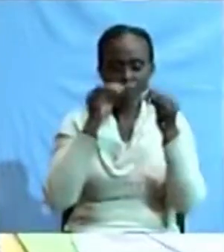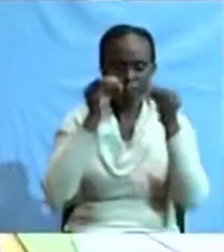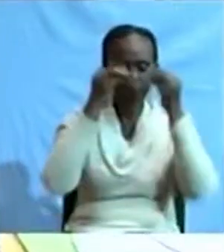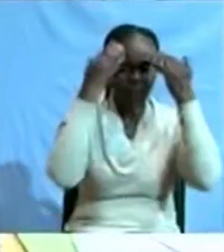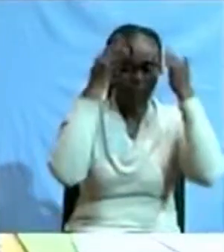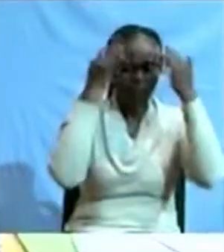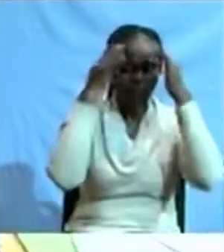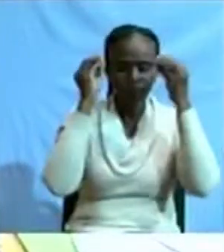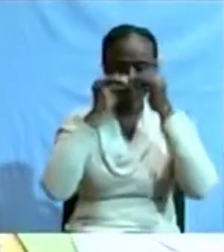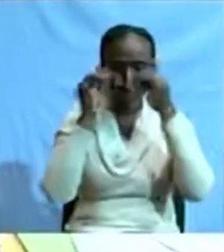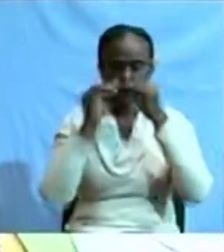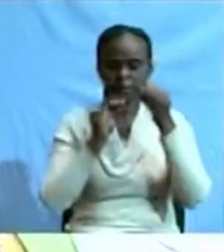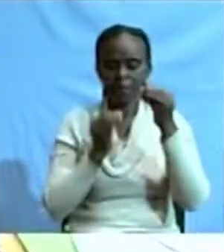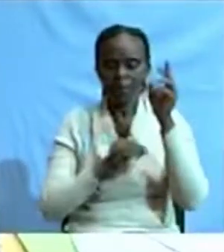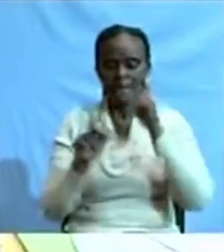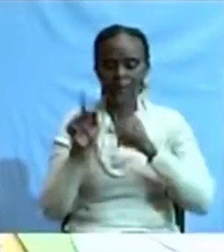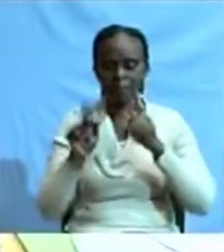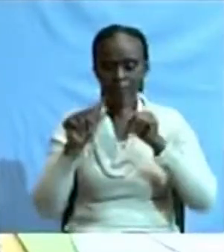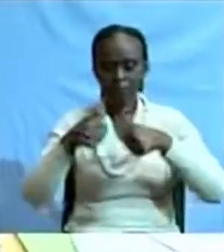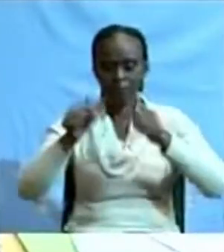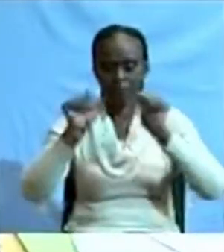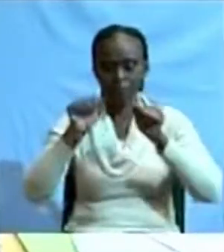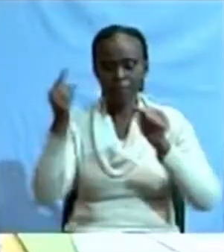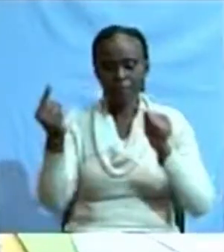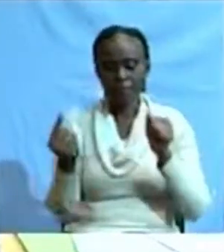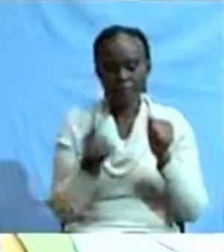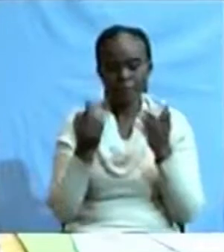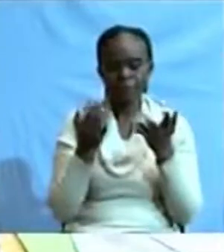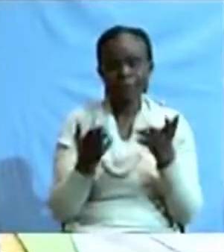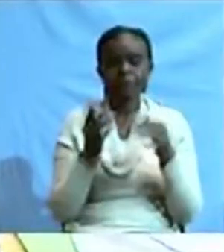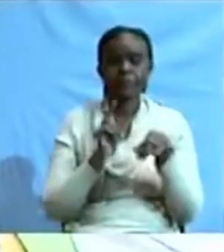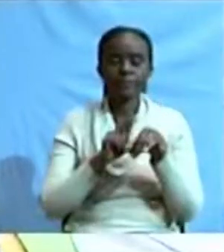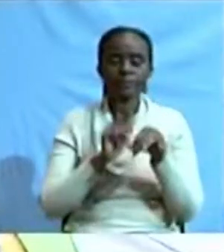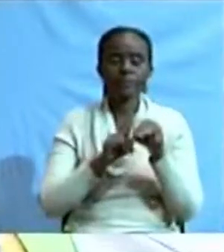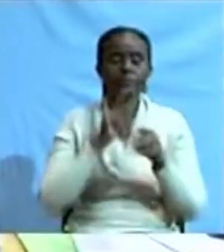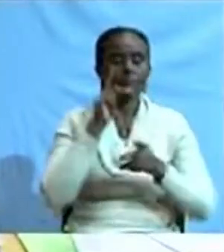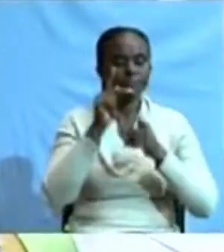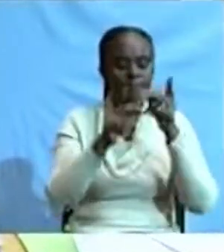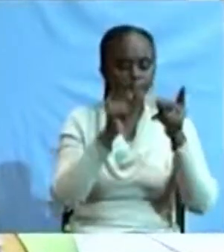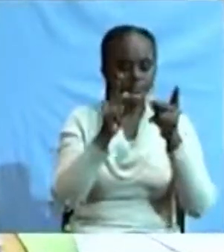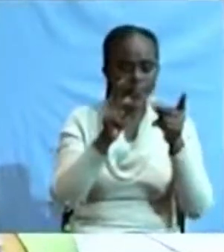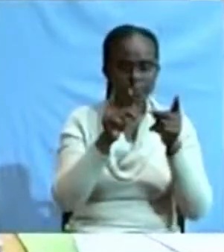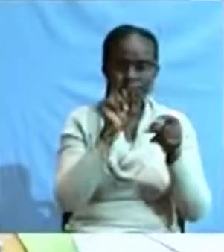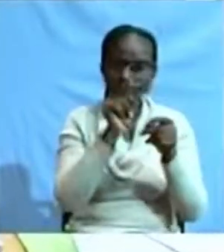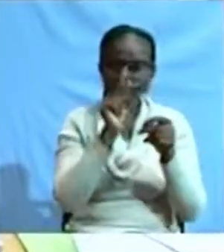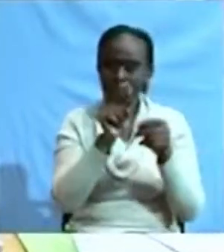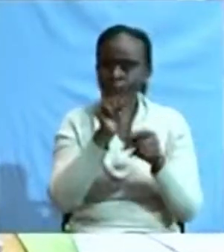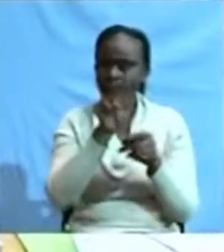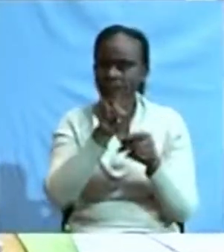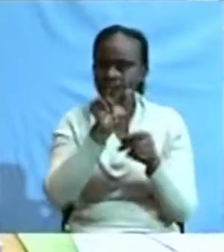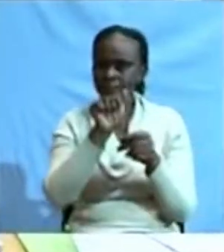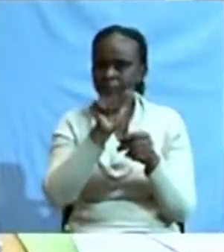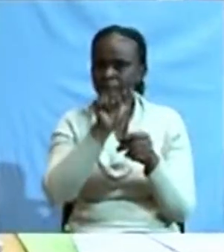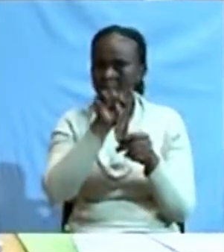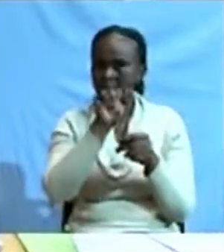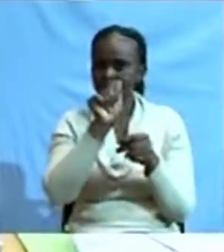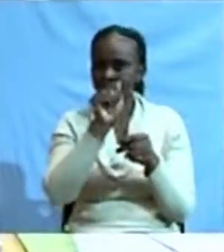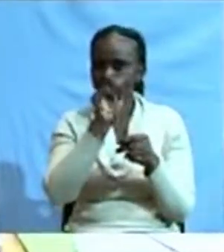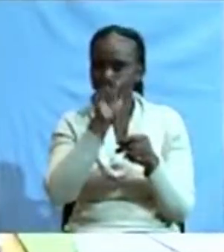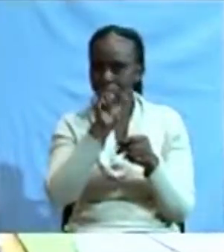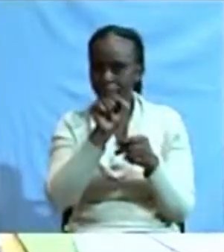our people so that they can come through during the process of the valuation, so